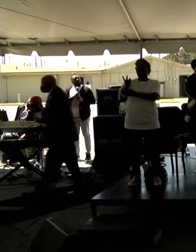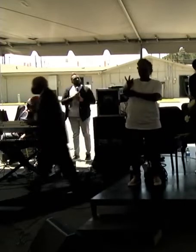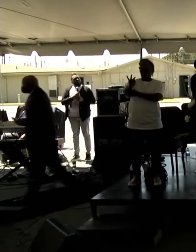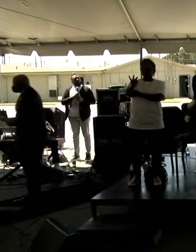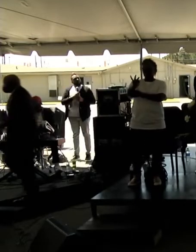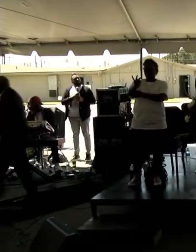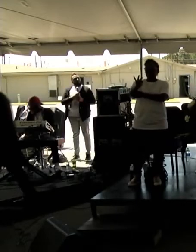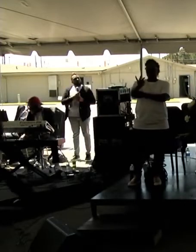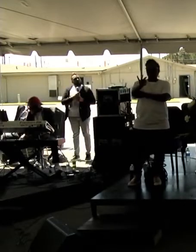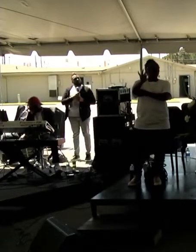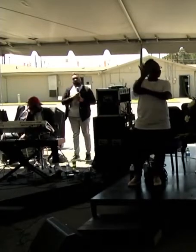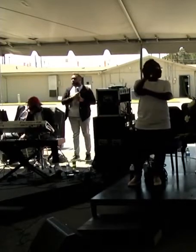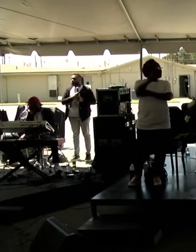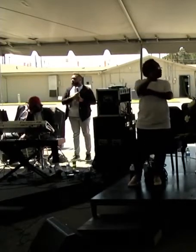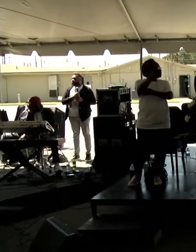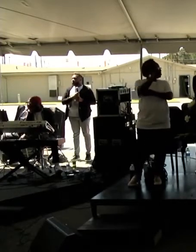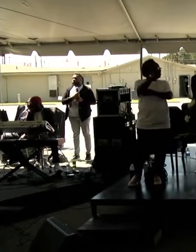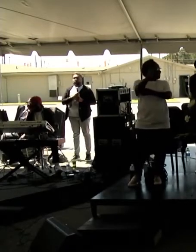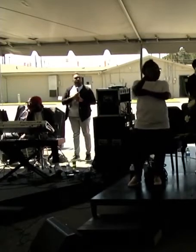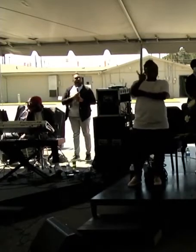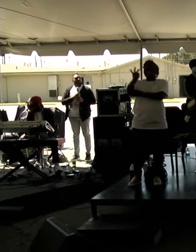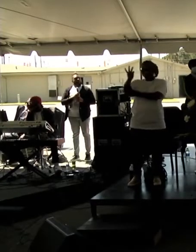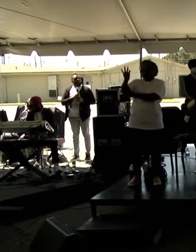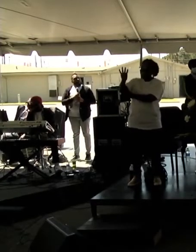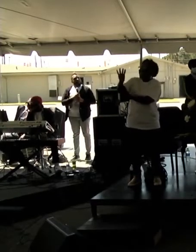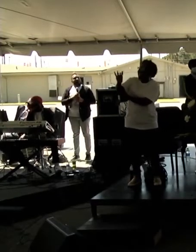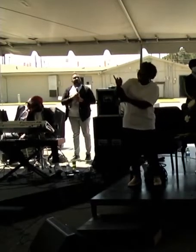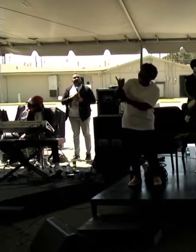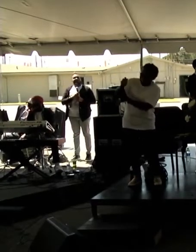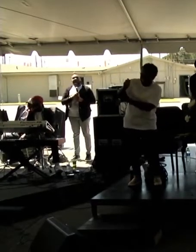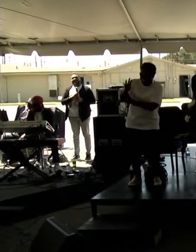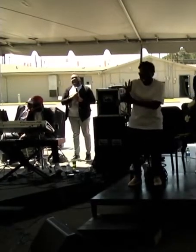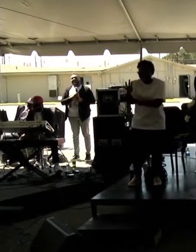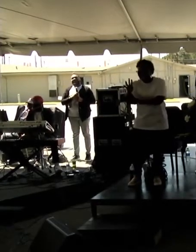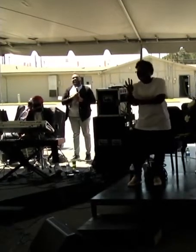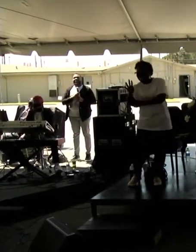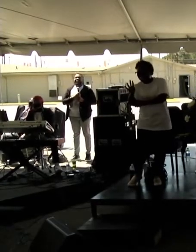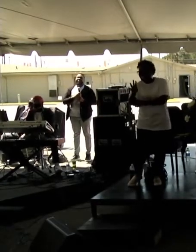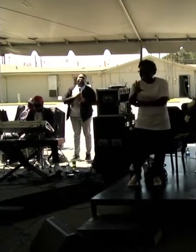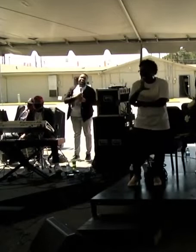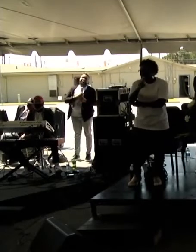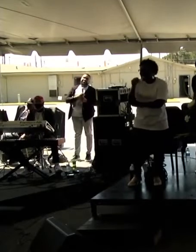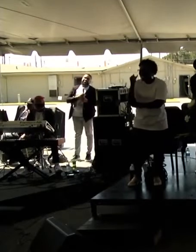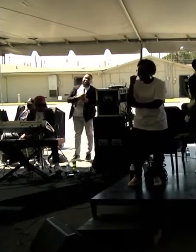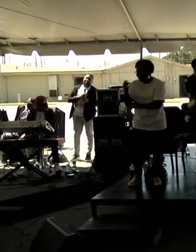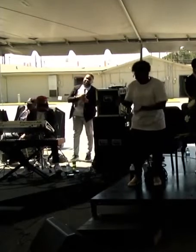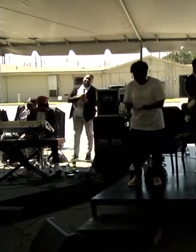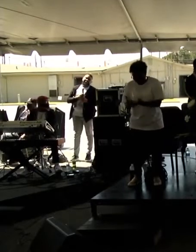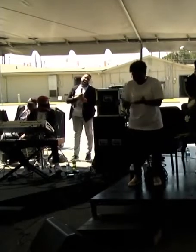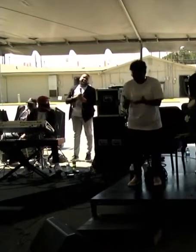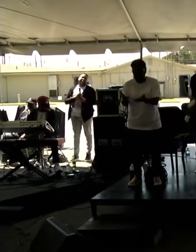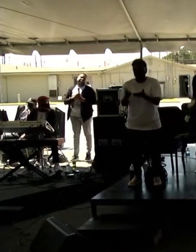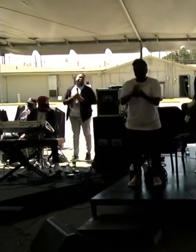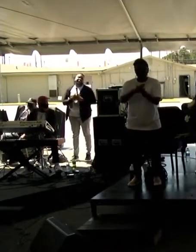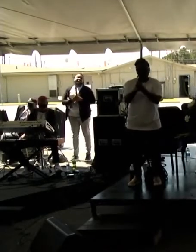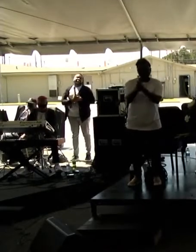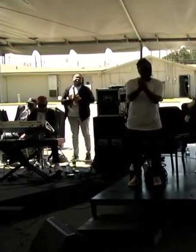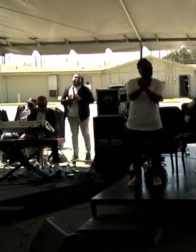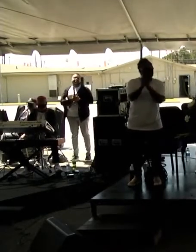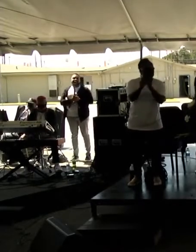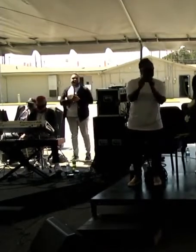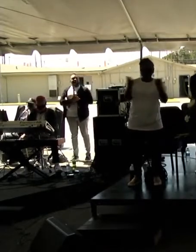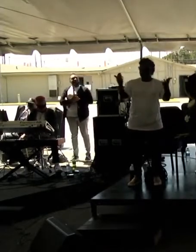one 877 979 9804. And if you're here and want to get saved, you can